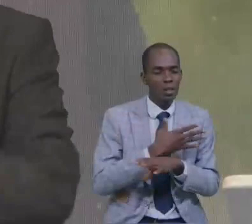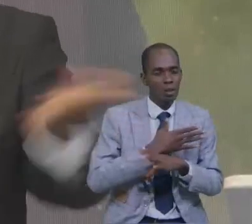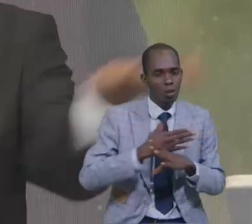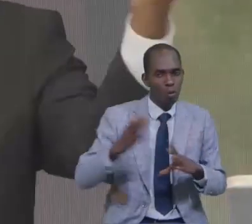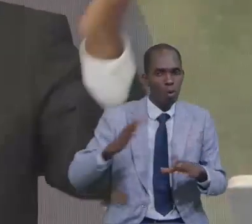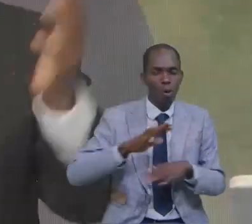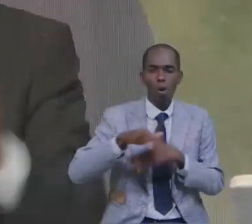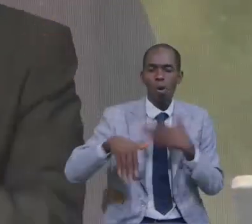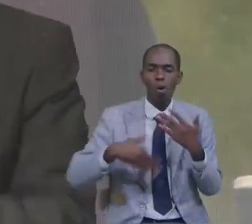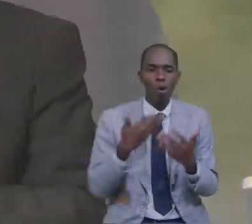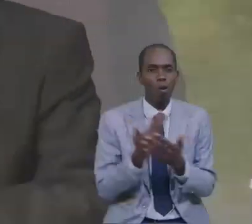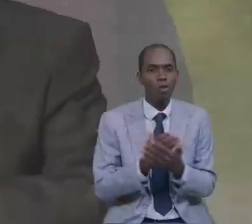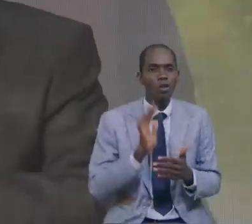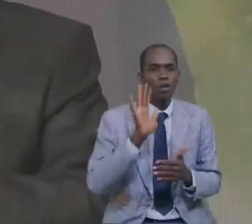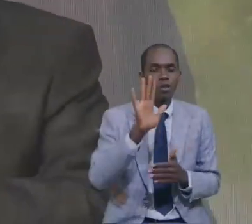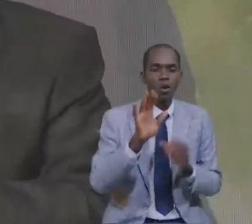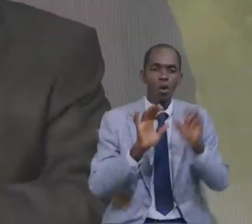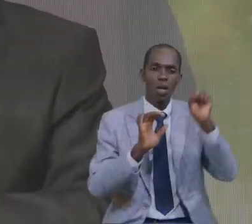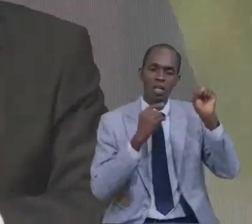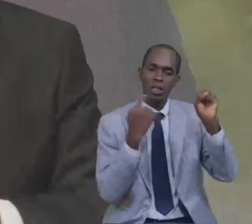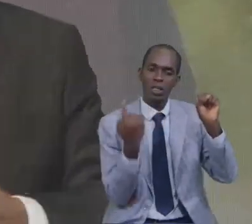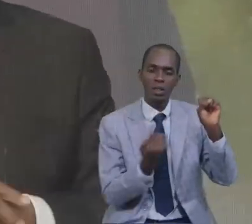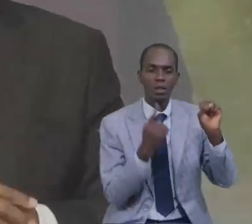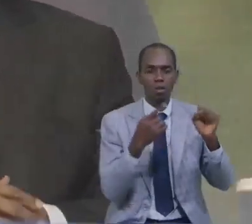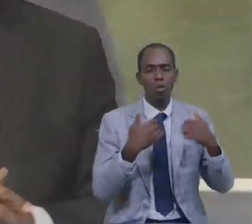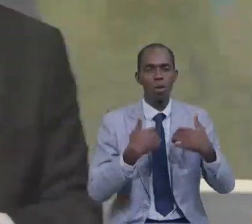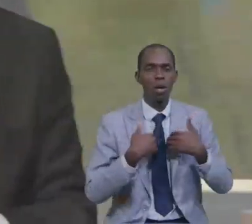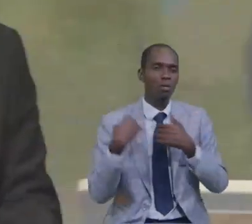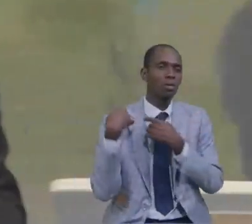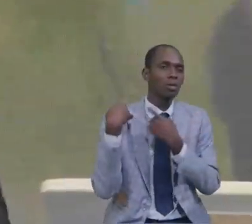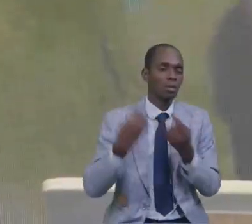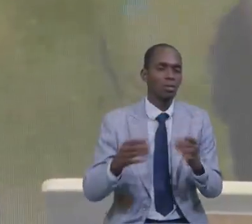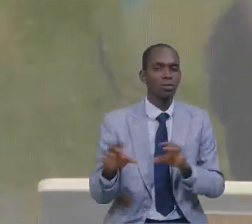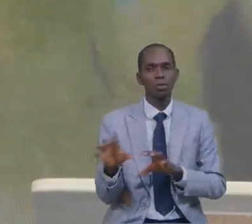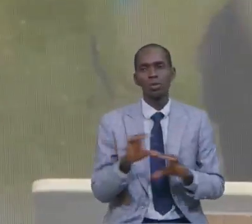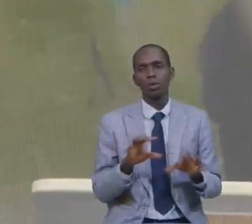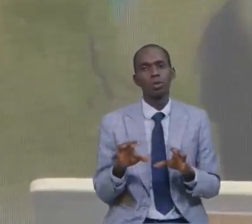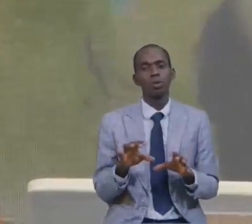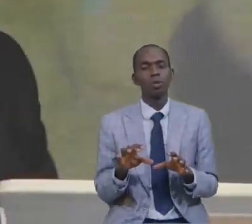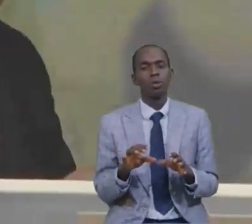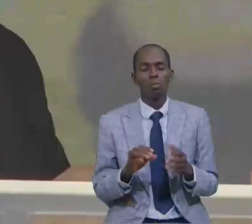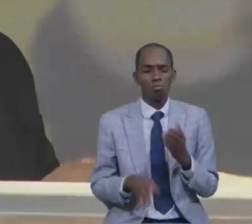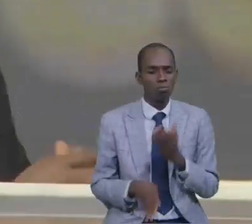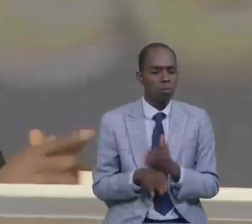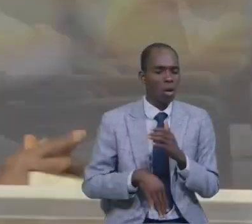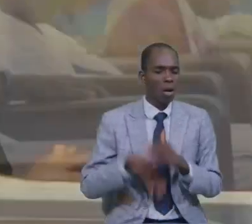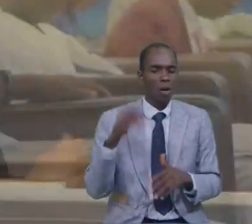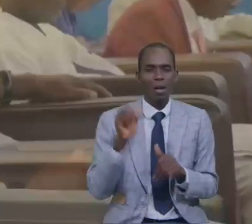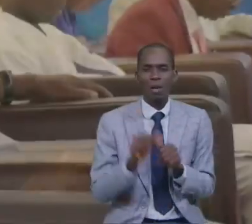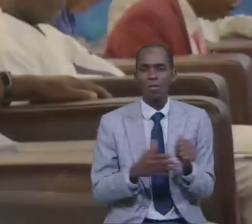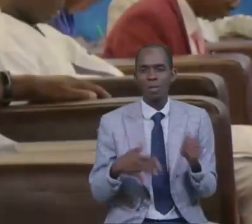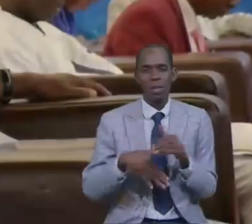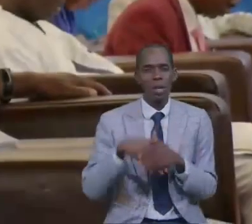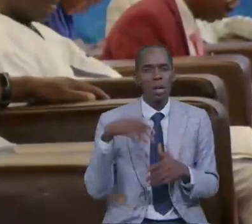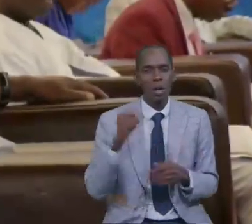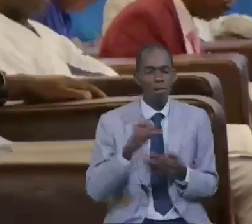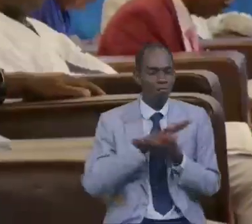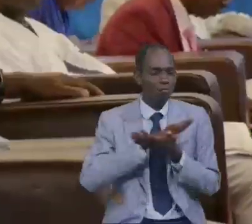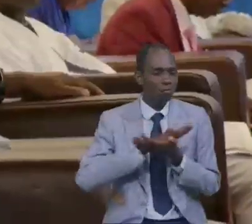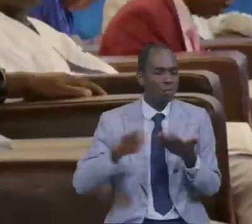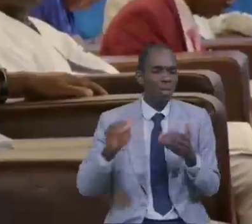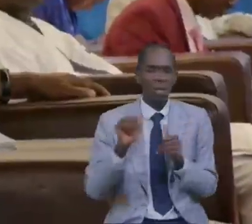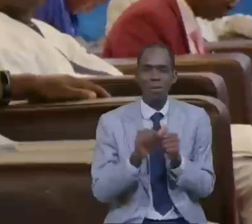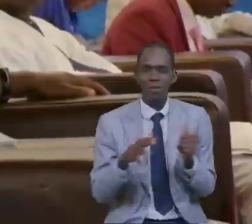out, cleanses everything completely. Look at Acts chapter 3, verse 19. Repent ye